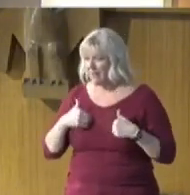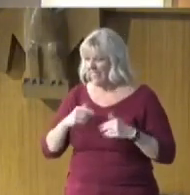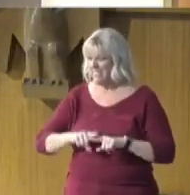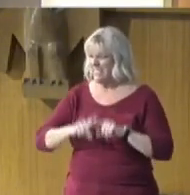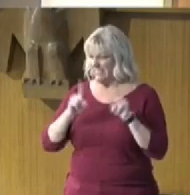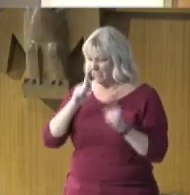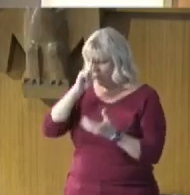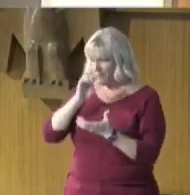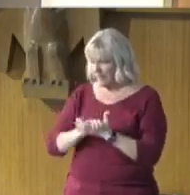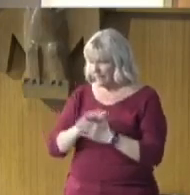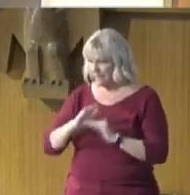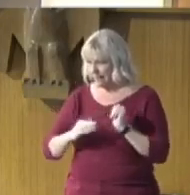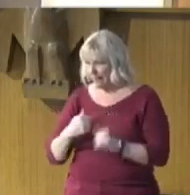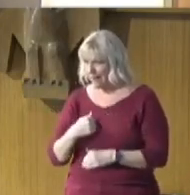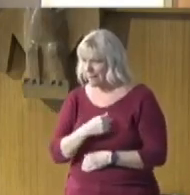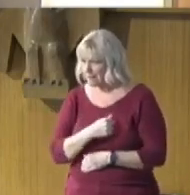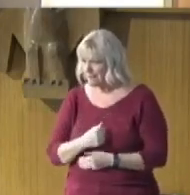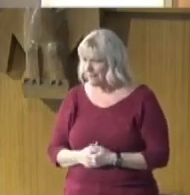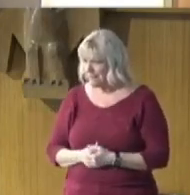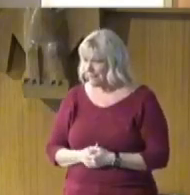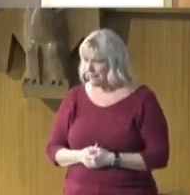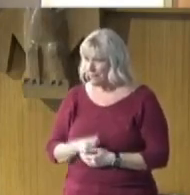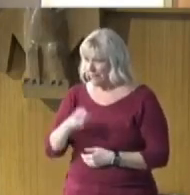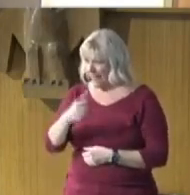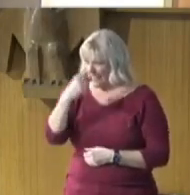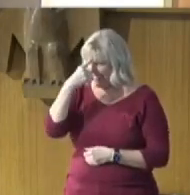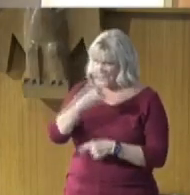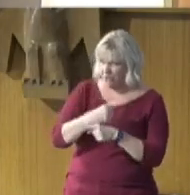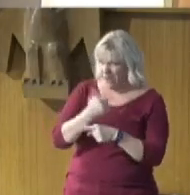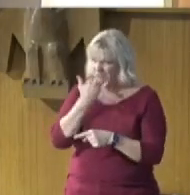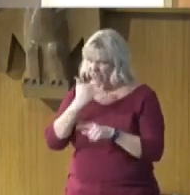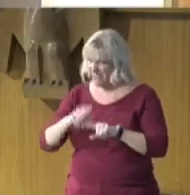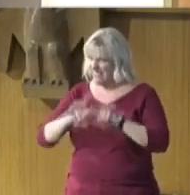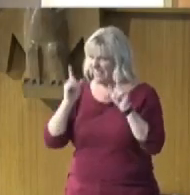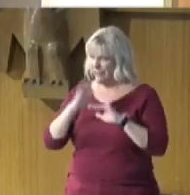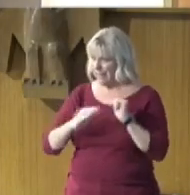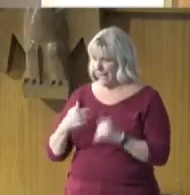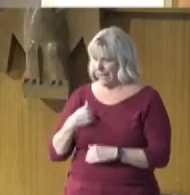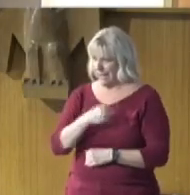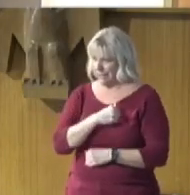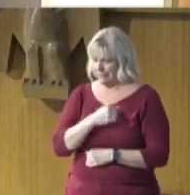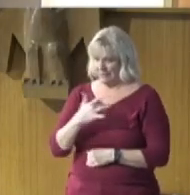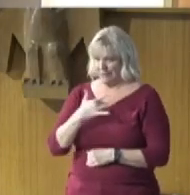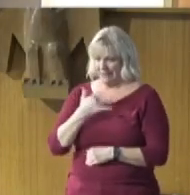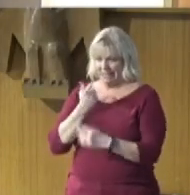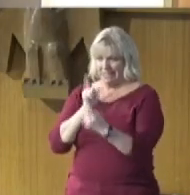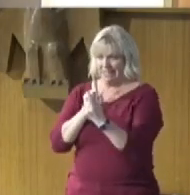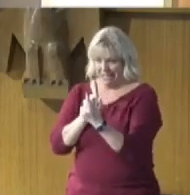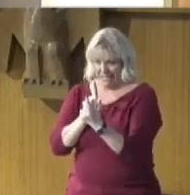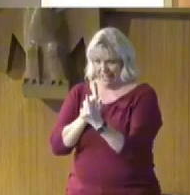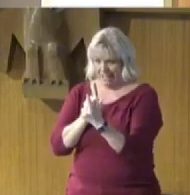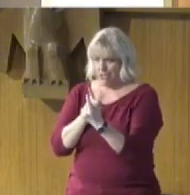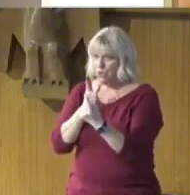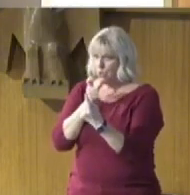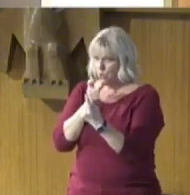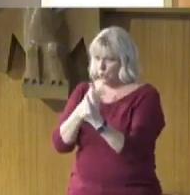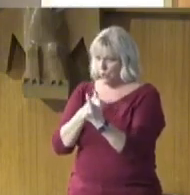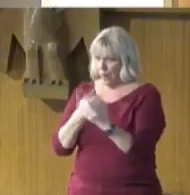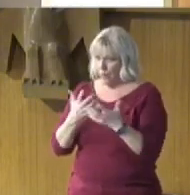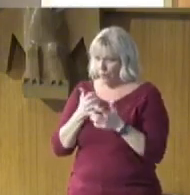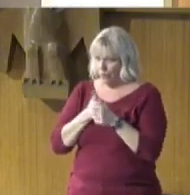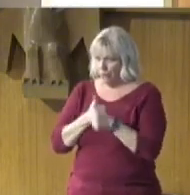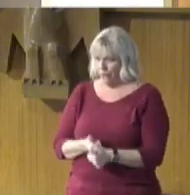us. And the question as we reach this path, this fork in the road, is who do you want to